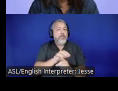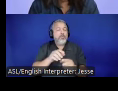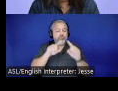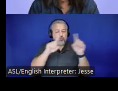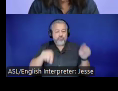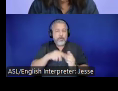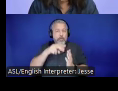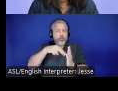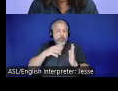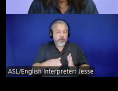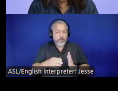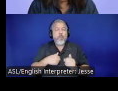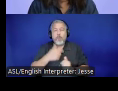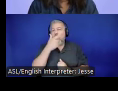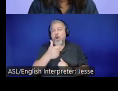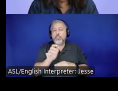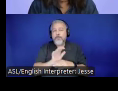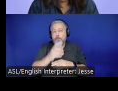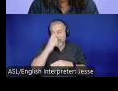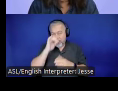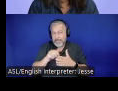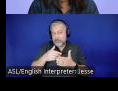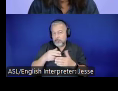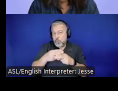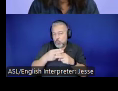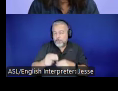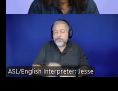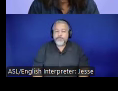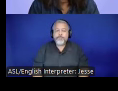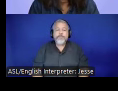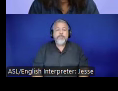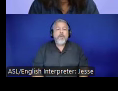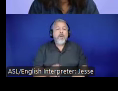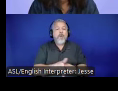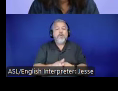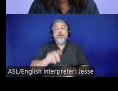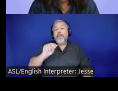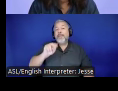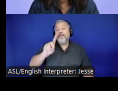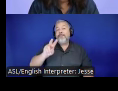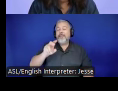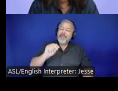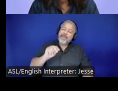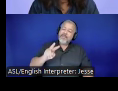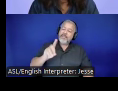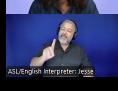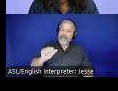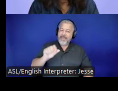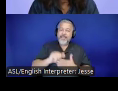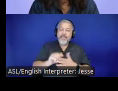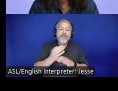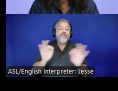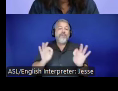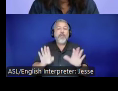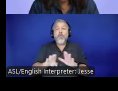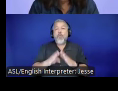going to take a look at a video for that in a second. There's also NVDA, which is a free open source